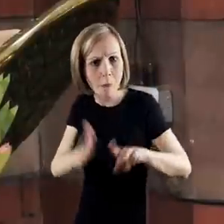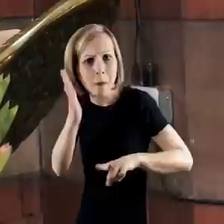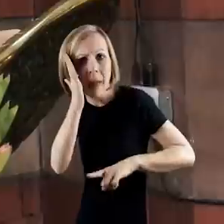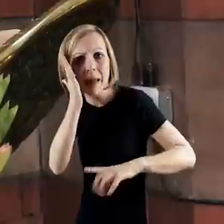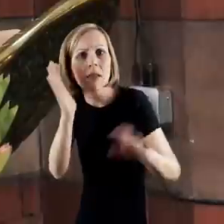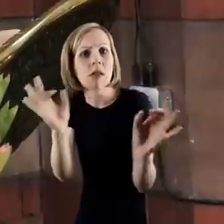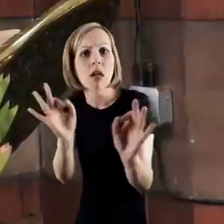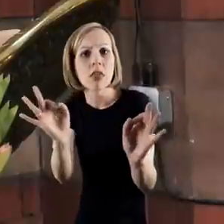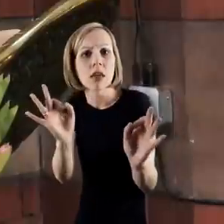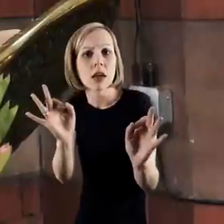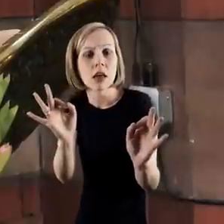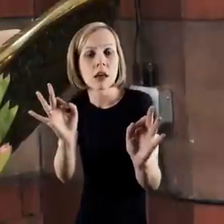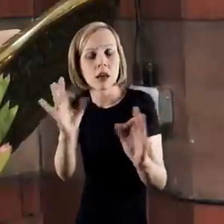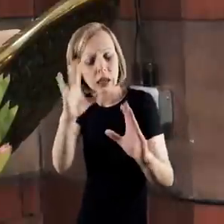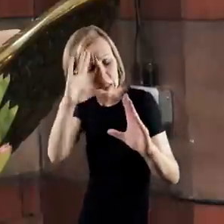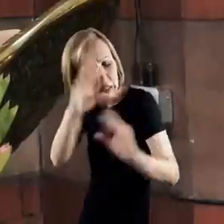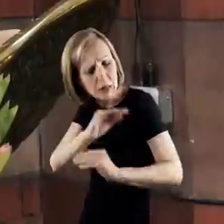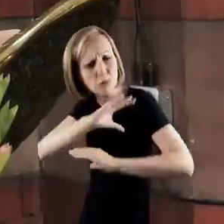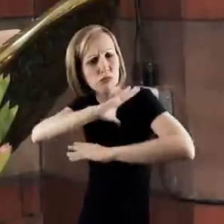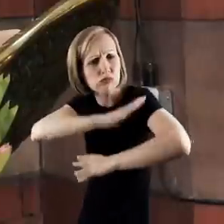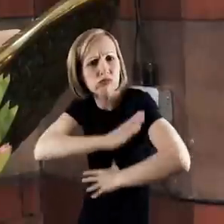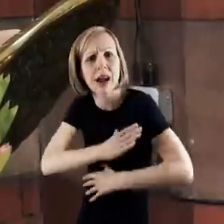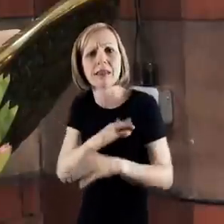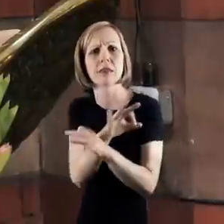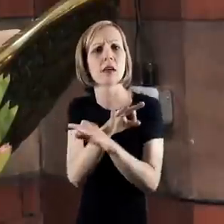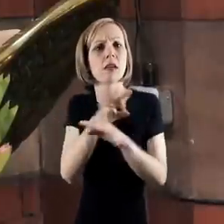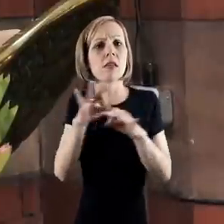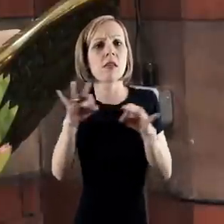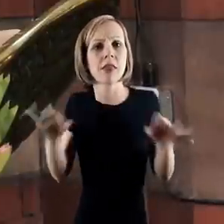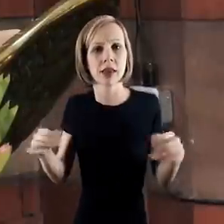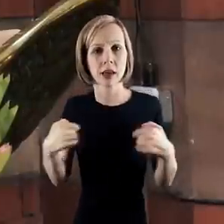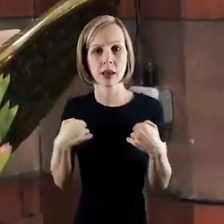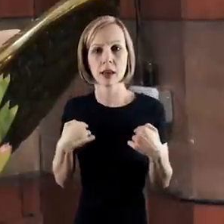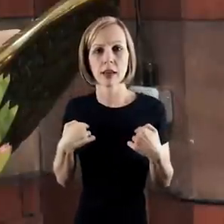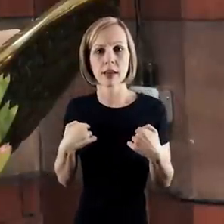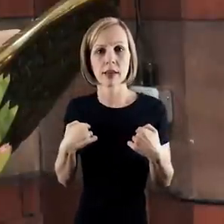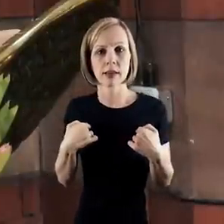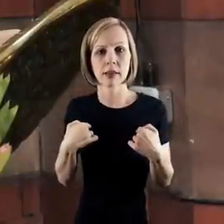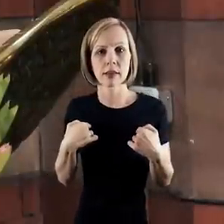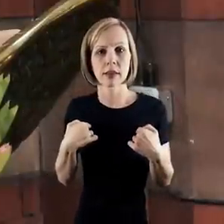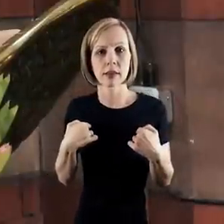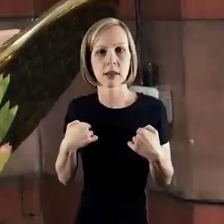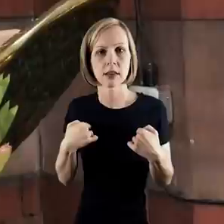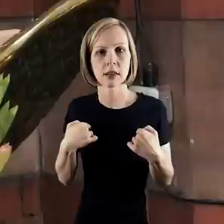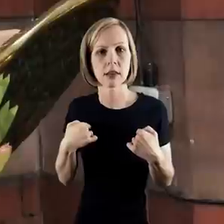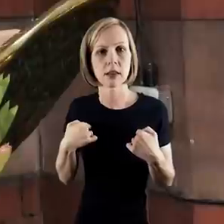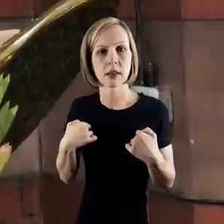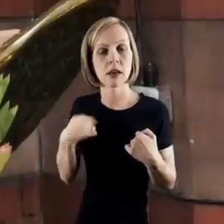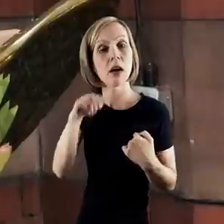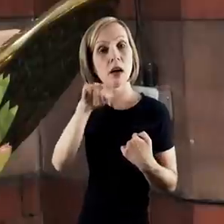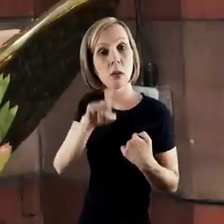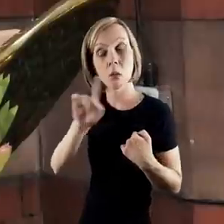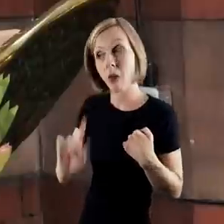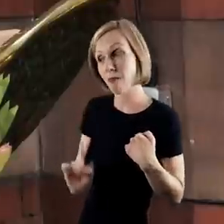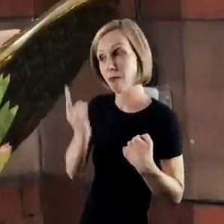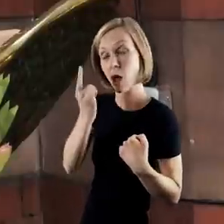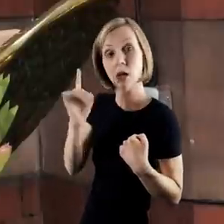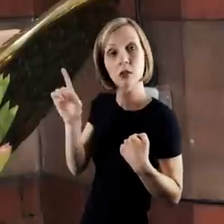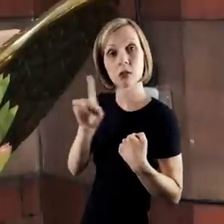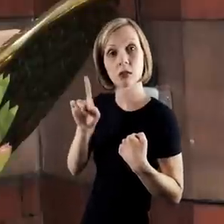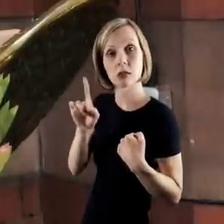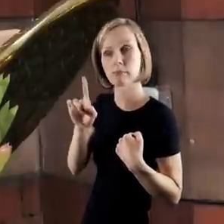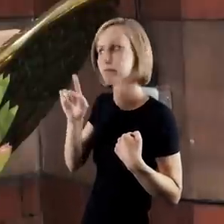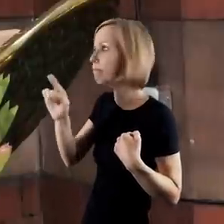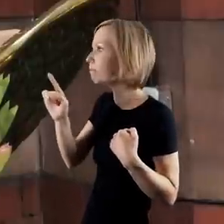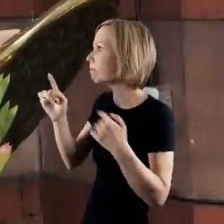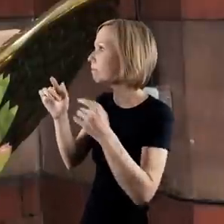will not give sleep to my eyes or slumber to my eyelids until I find a place for the Lord,